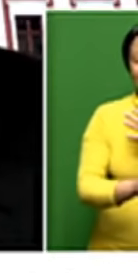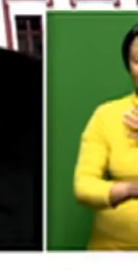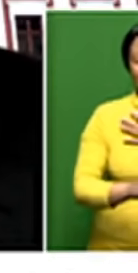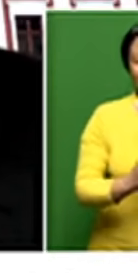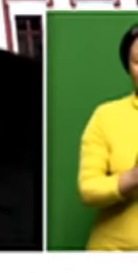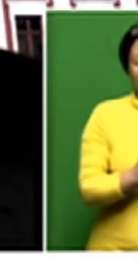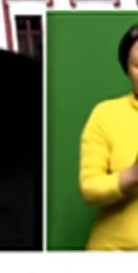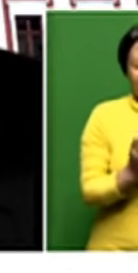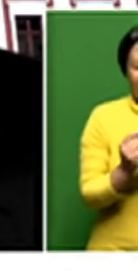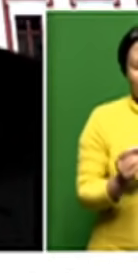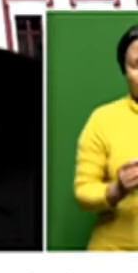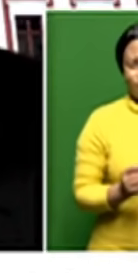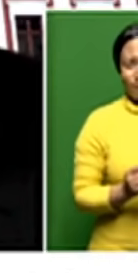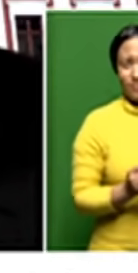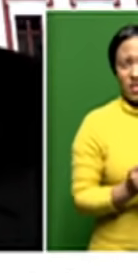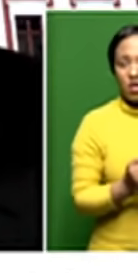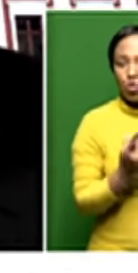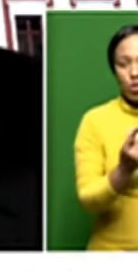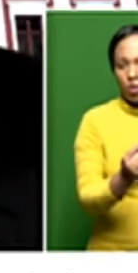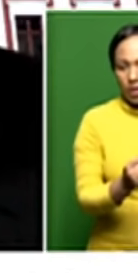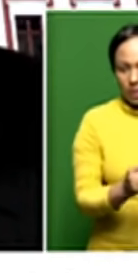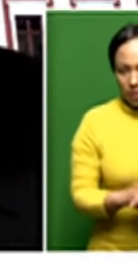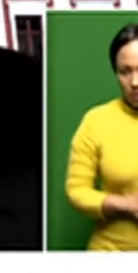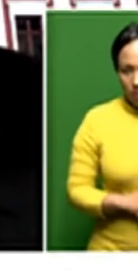country. What will be done about that?